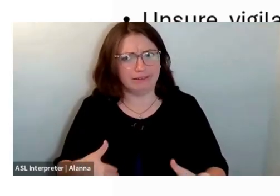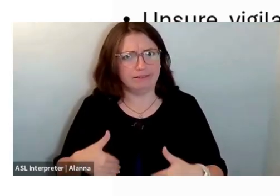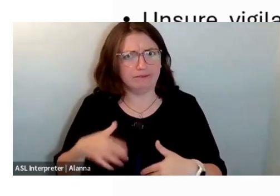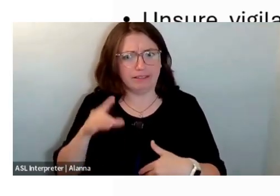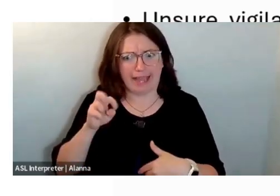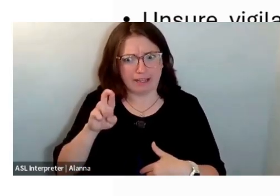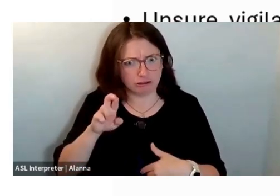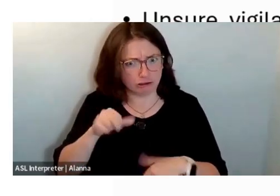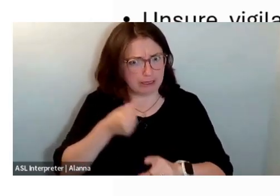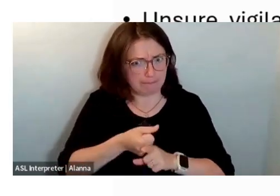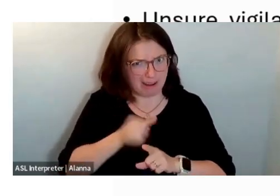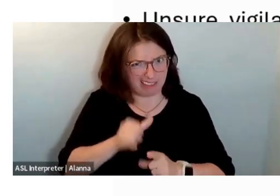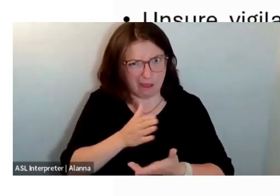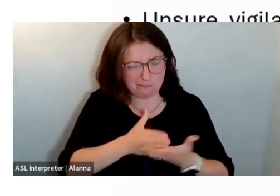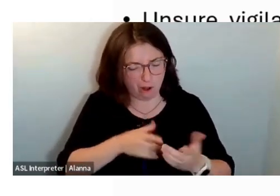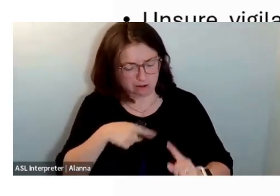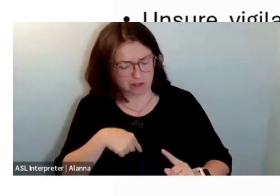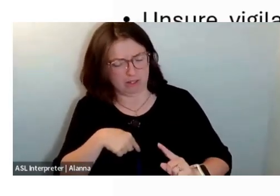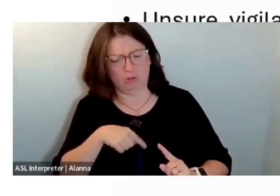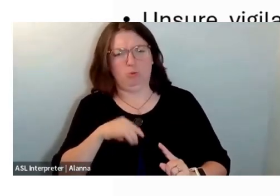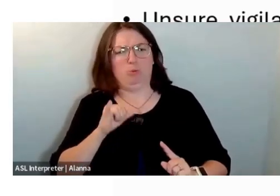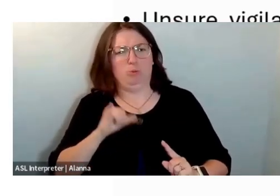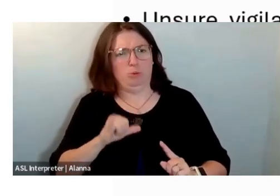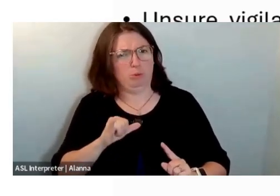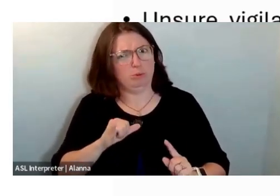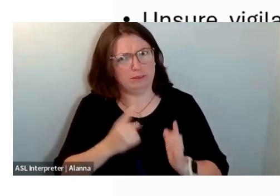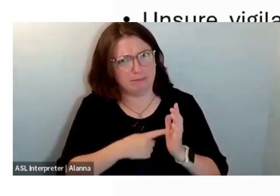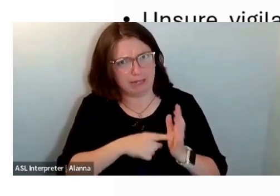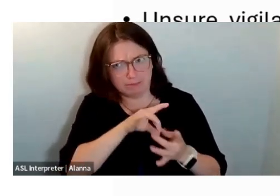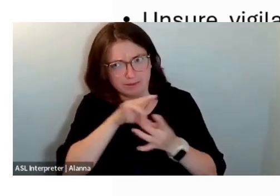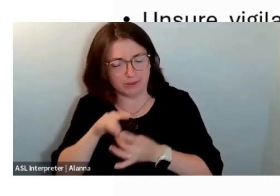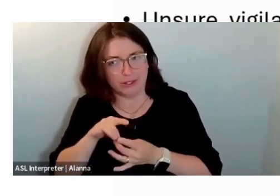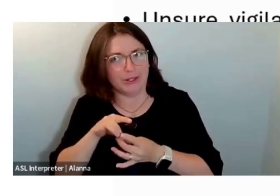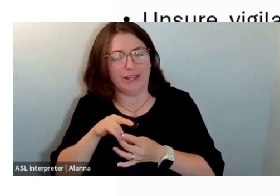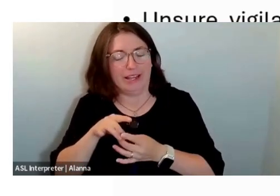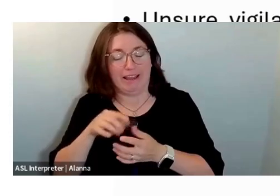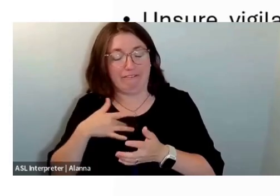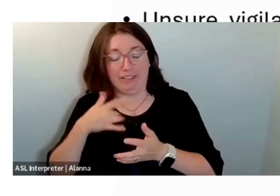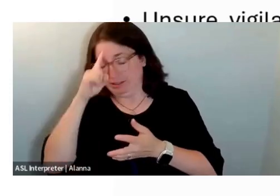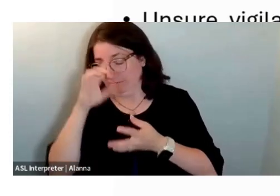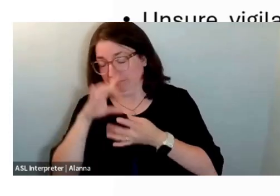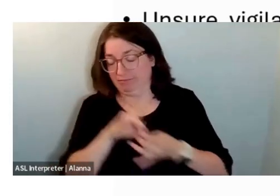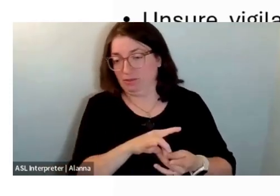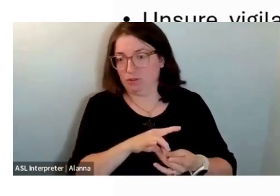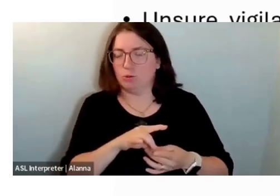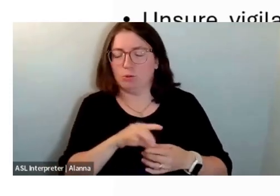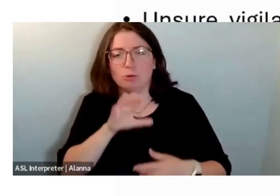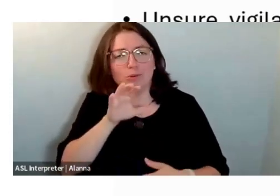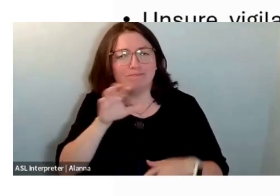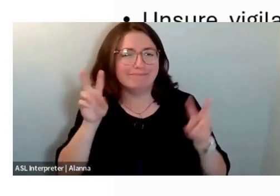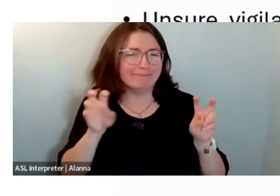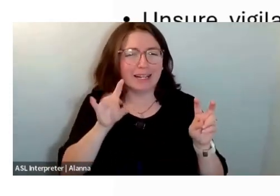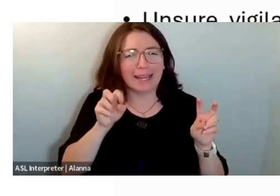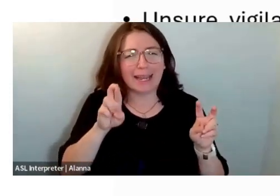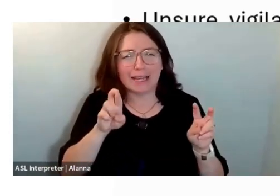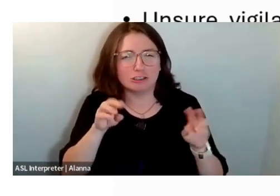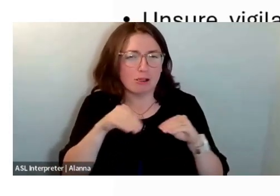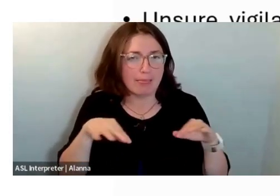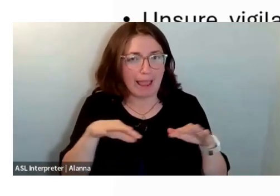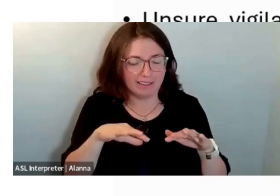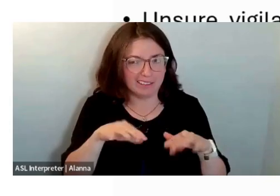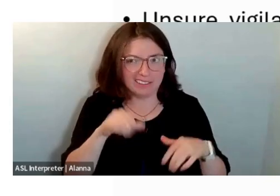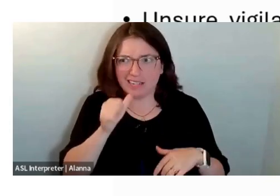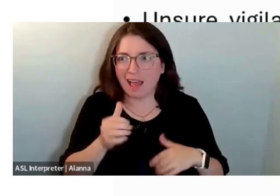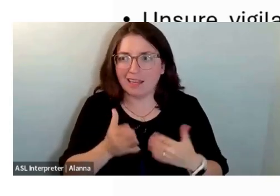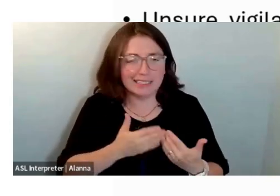colleague Christina calls cancer land. Not a place of ease, safety, or certainly pleasure. Certainly,